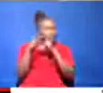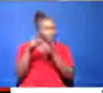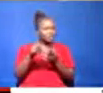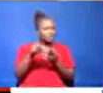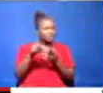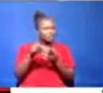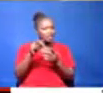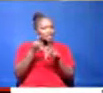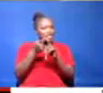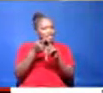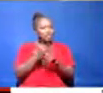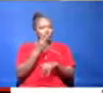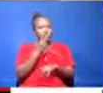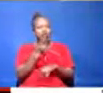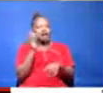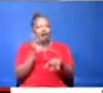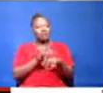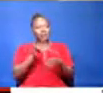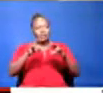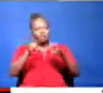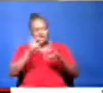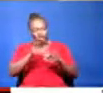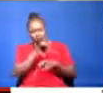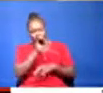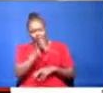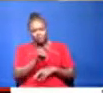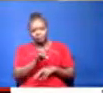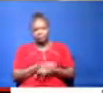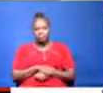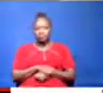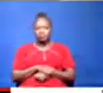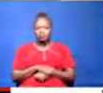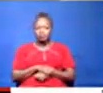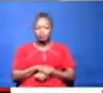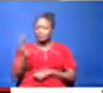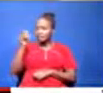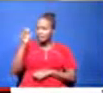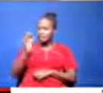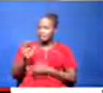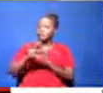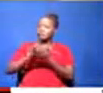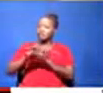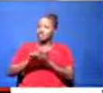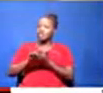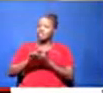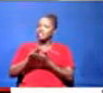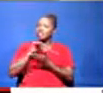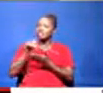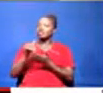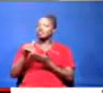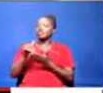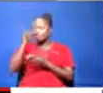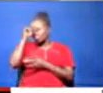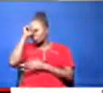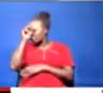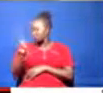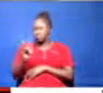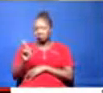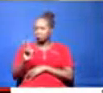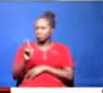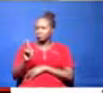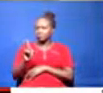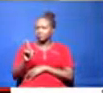Does it in any way affect your search for votes? You know, Kenyans are basically not stupid.